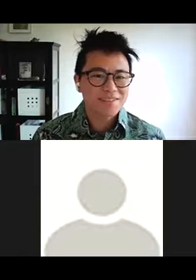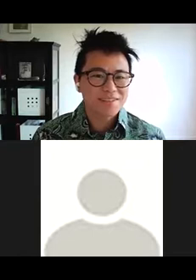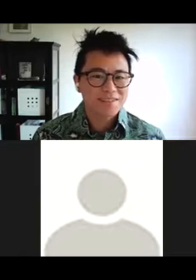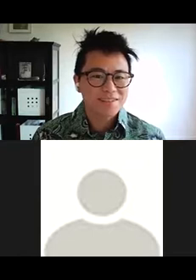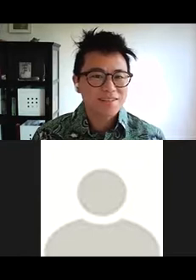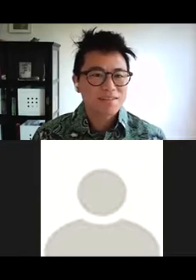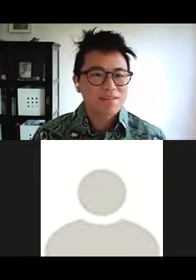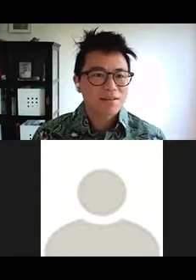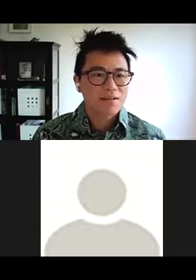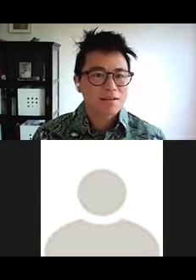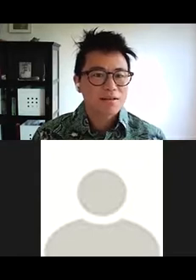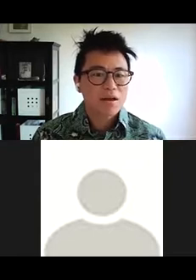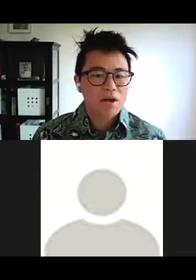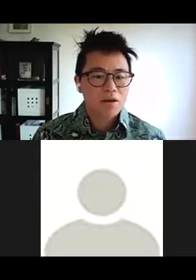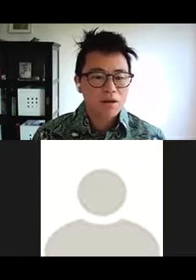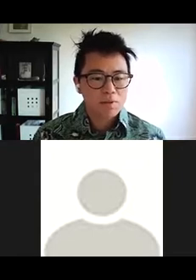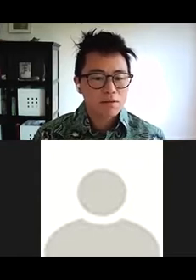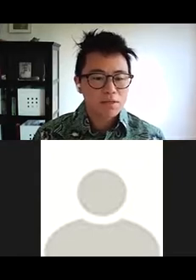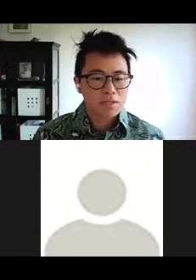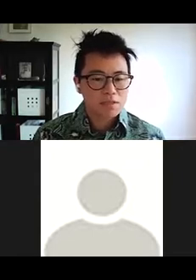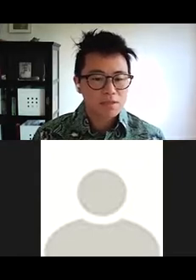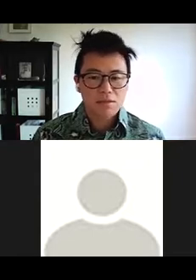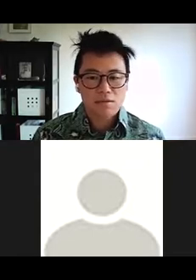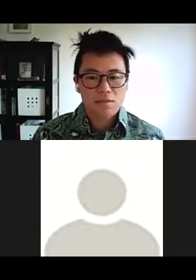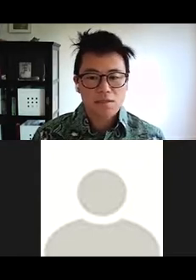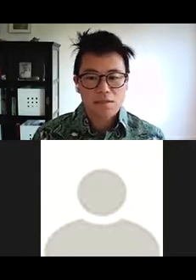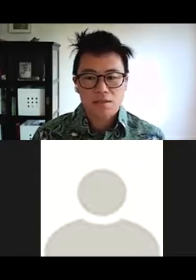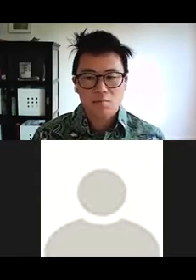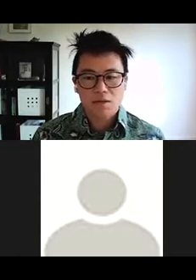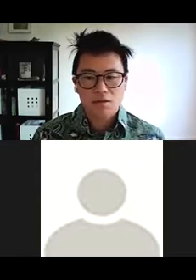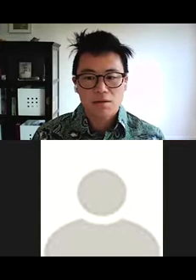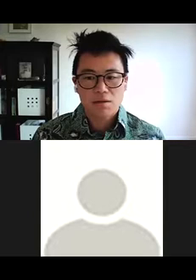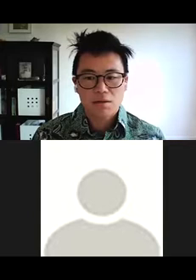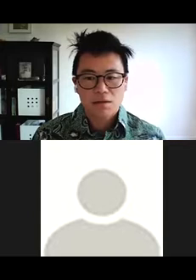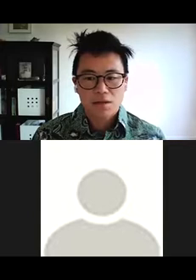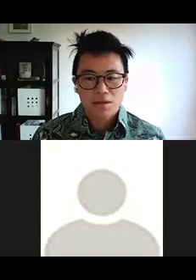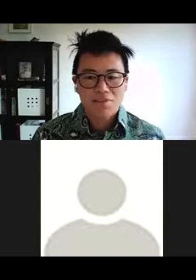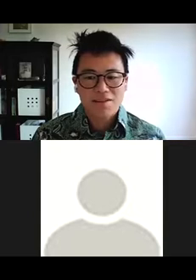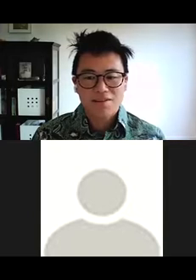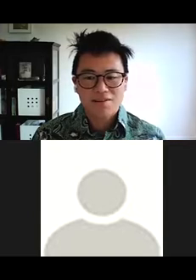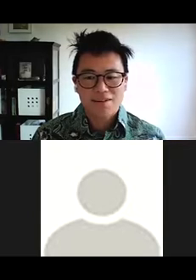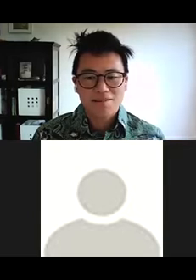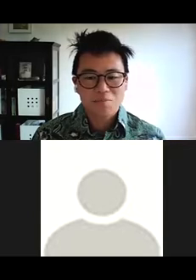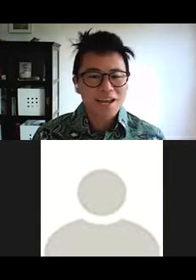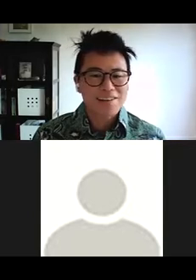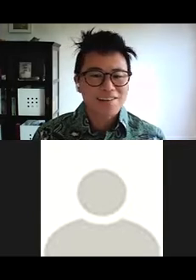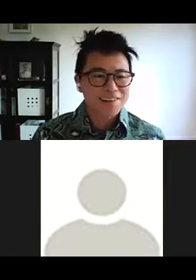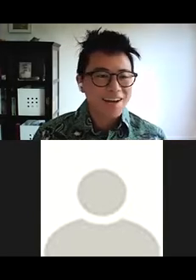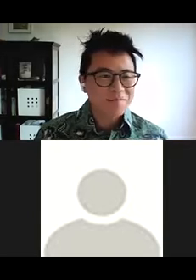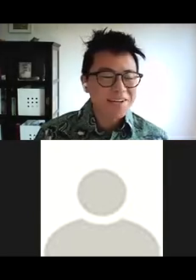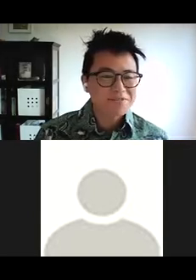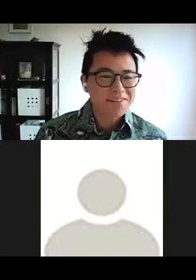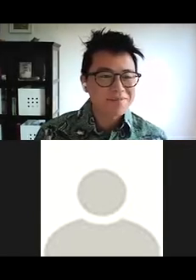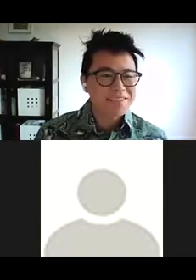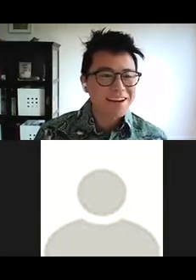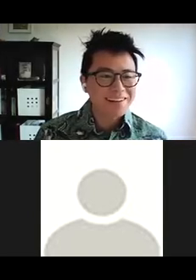6. Yeah, yeah. Okay, let's just let them be. If they are down to be chattier, I